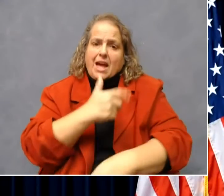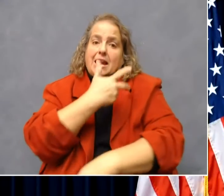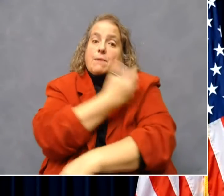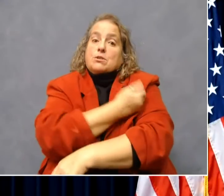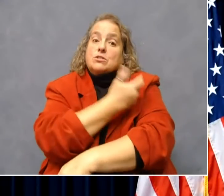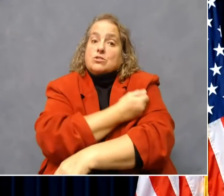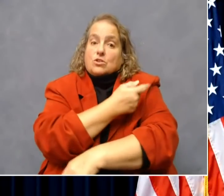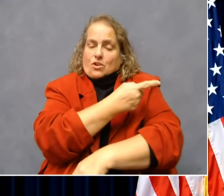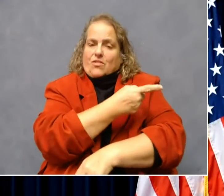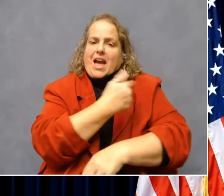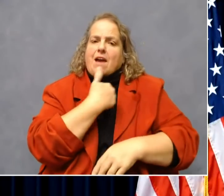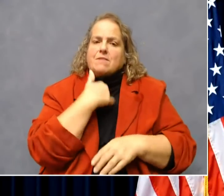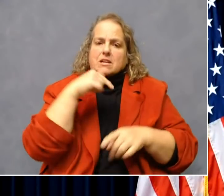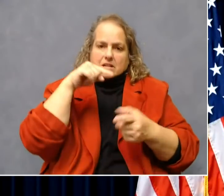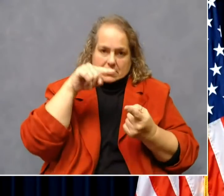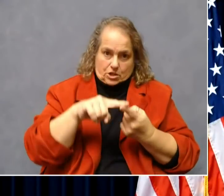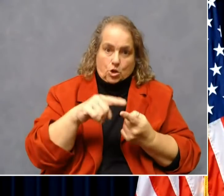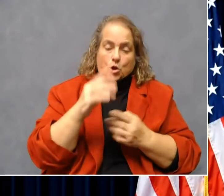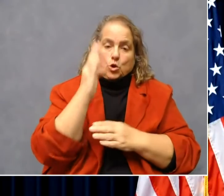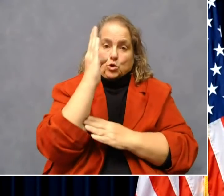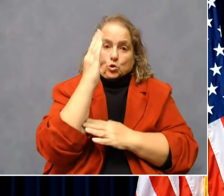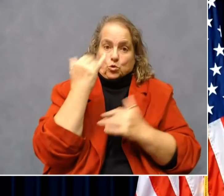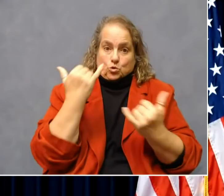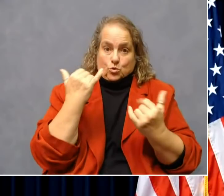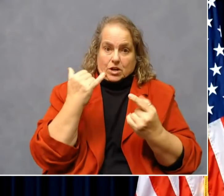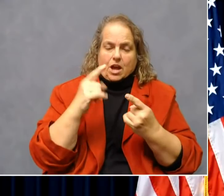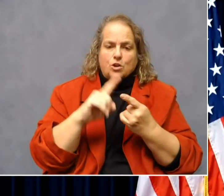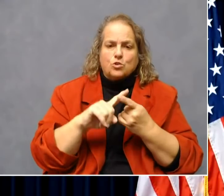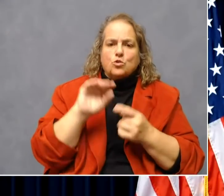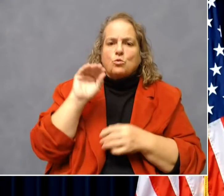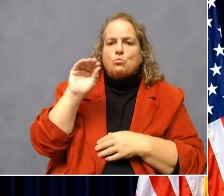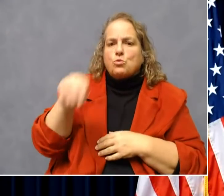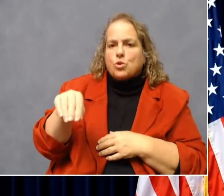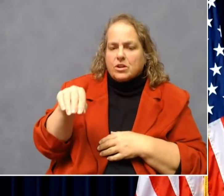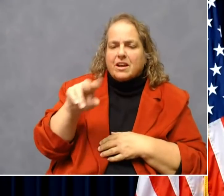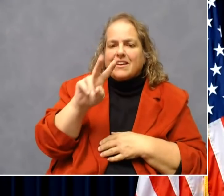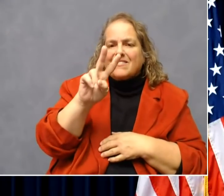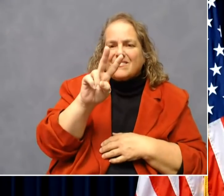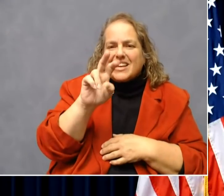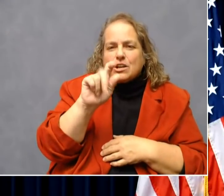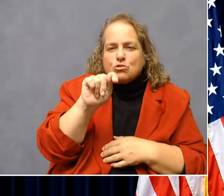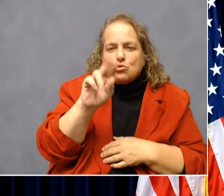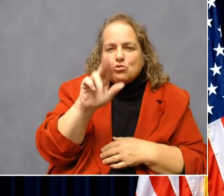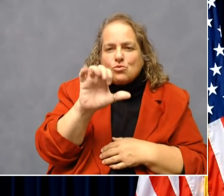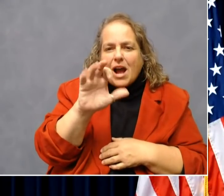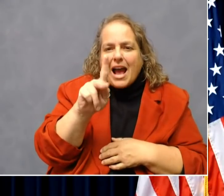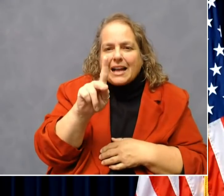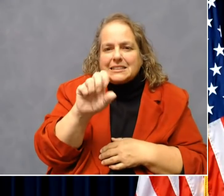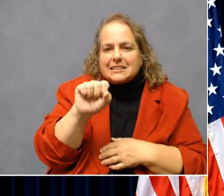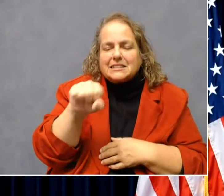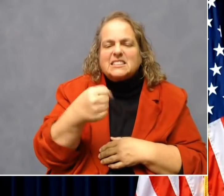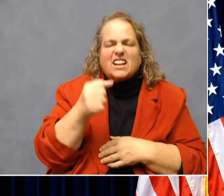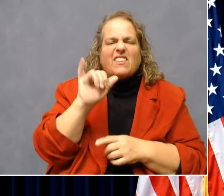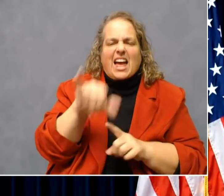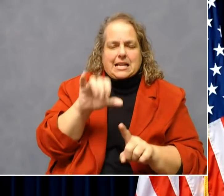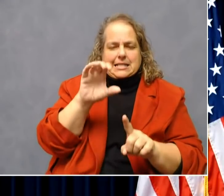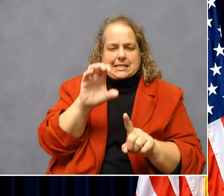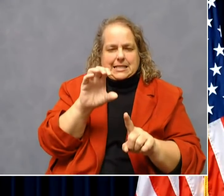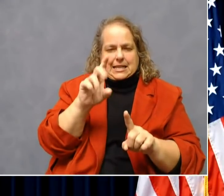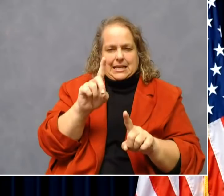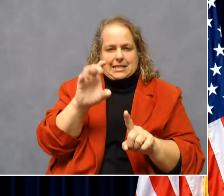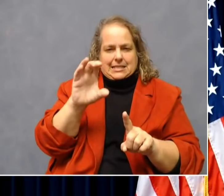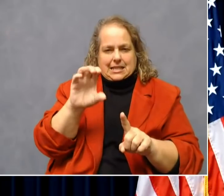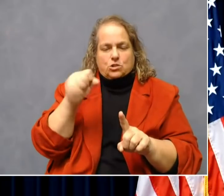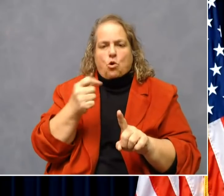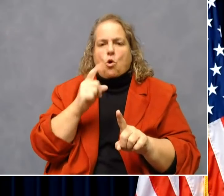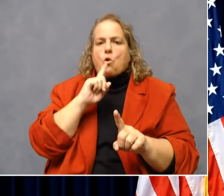order for UK Hospital in what's called VTRAX, which is the CDC's ordering program. Tomorrow,